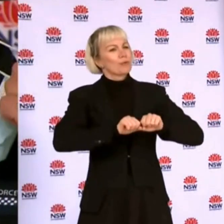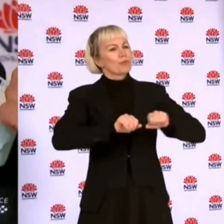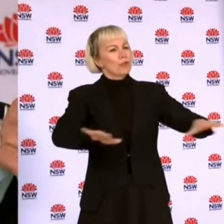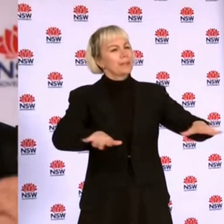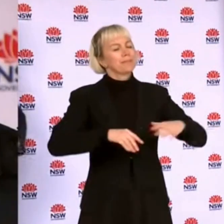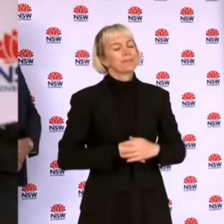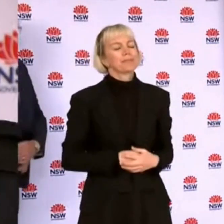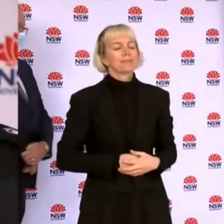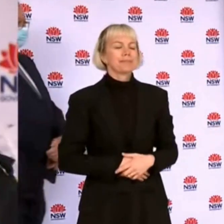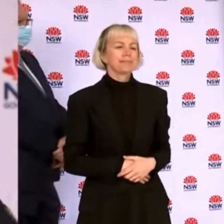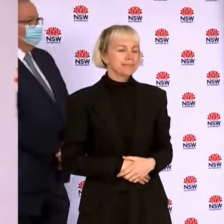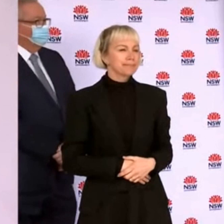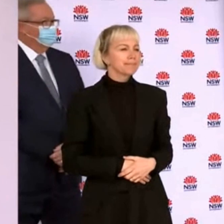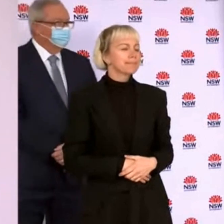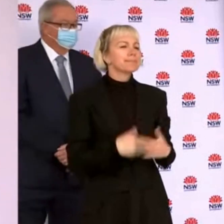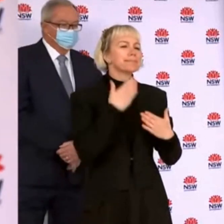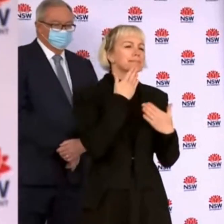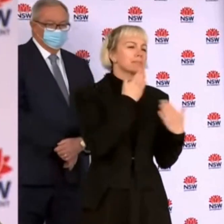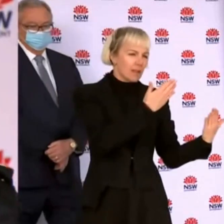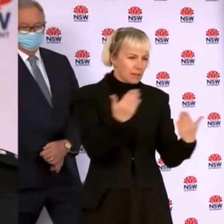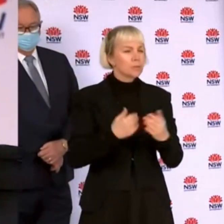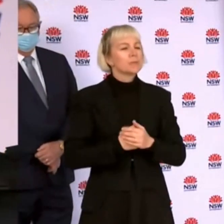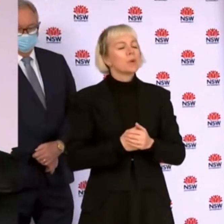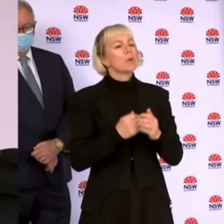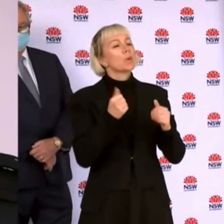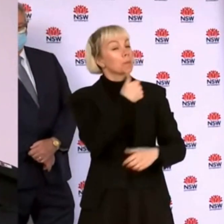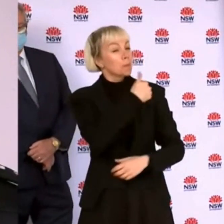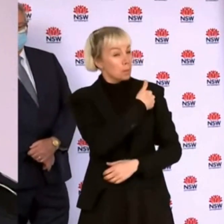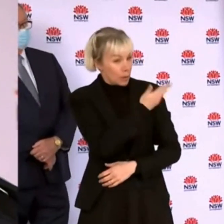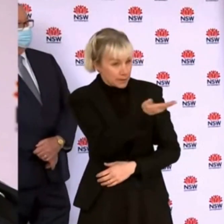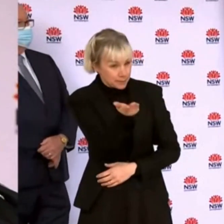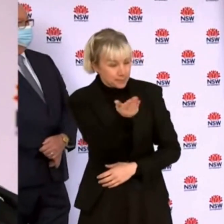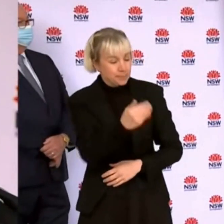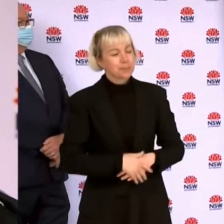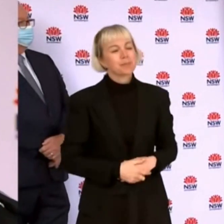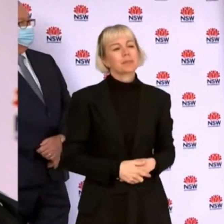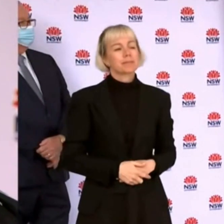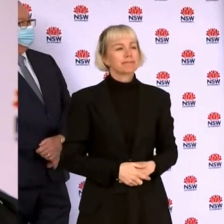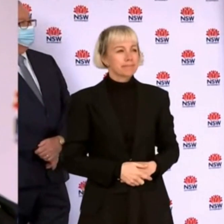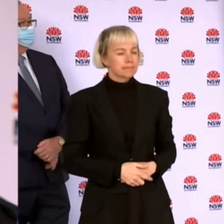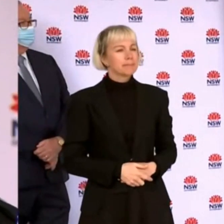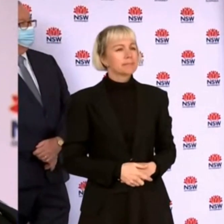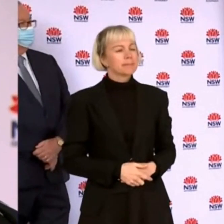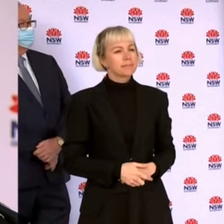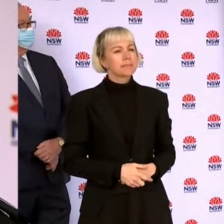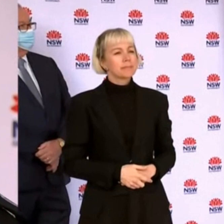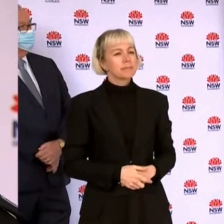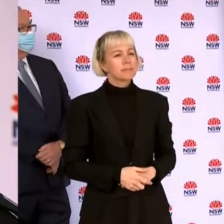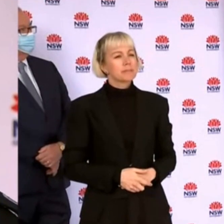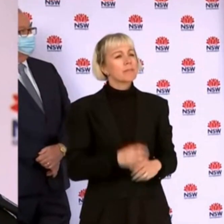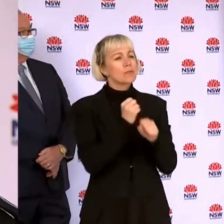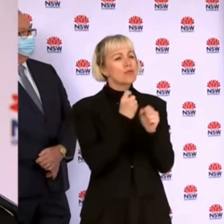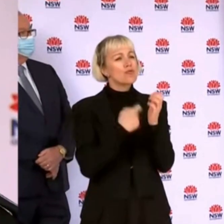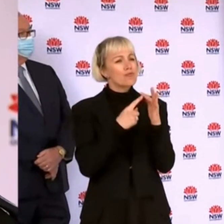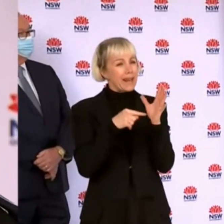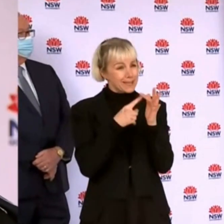Thank you, Dr. Chant. Minister, Premier, good morning. We want to make it really clear that the connectivity between Greater